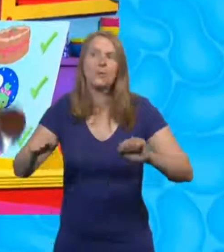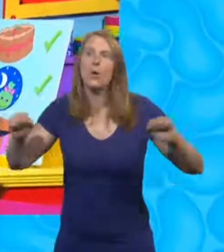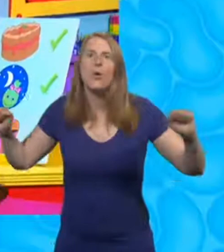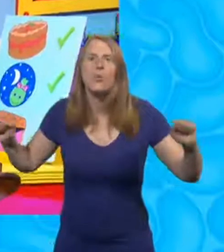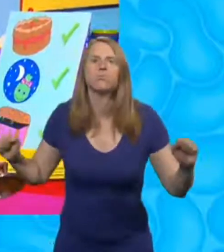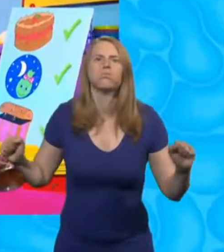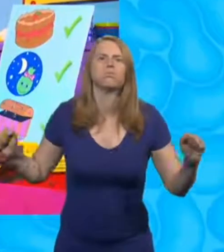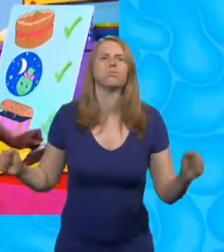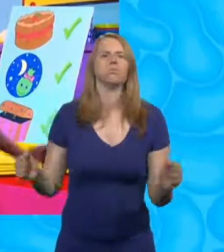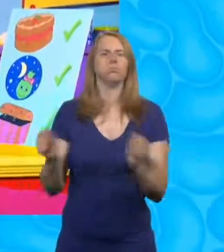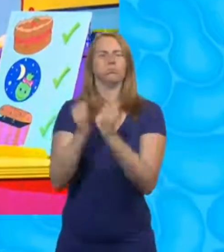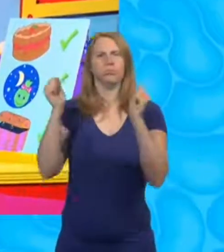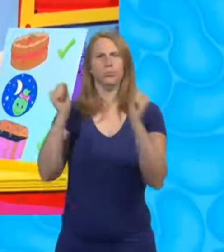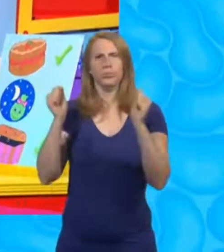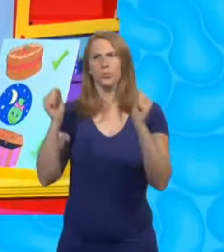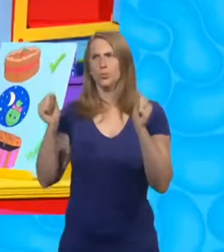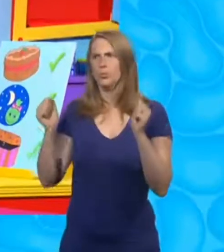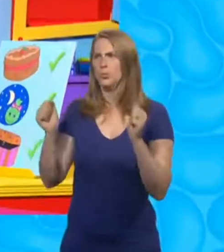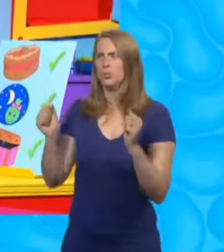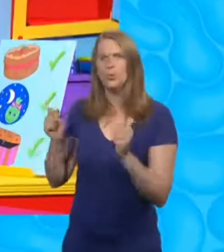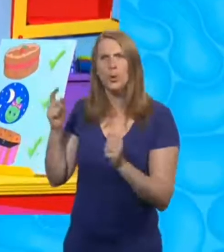lids will make you sit up straight.